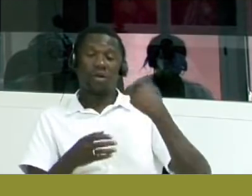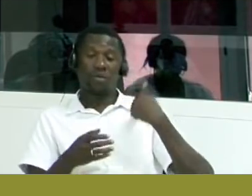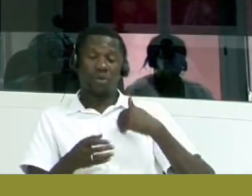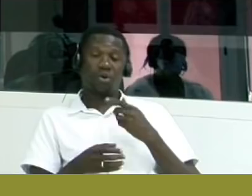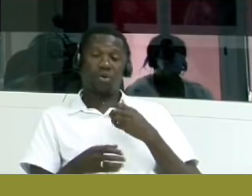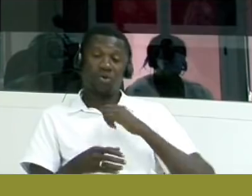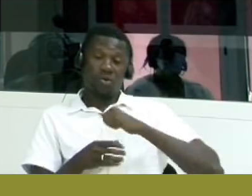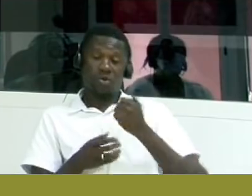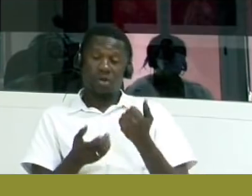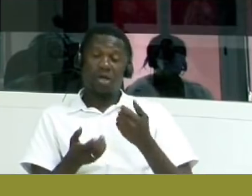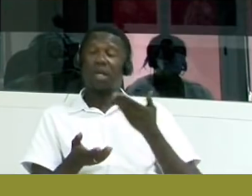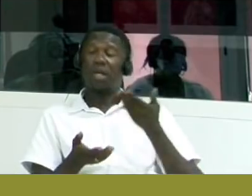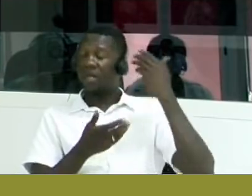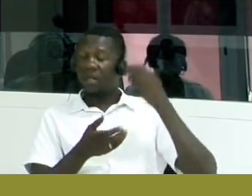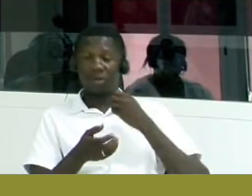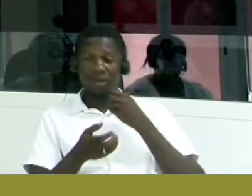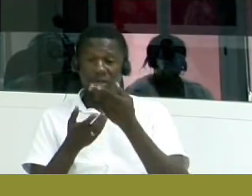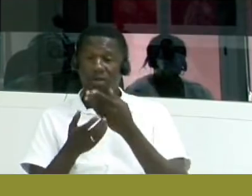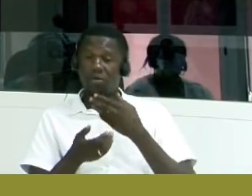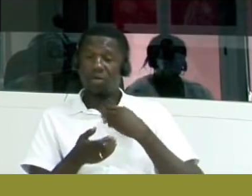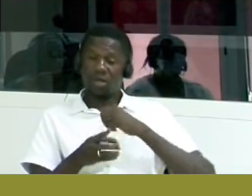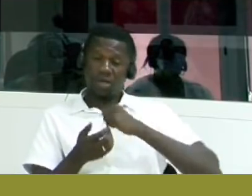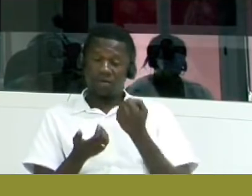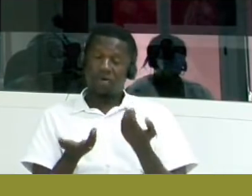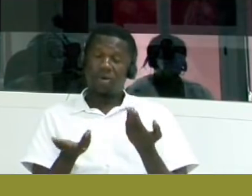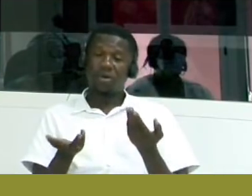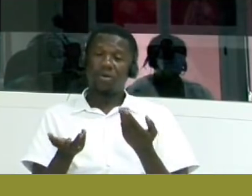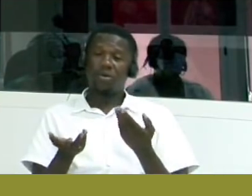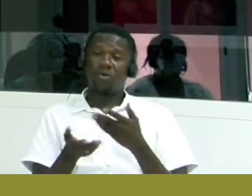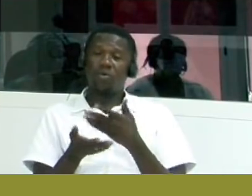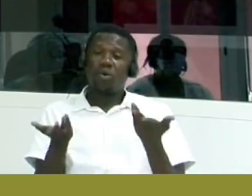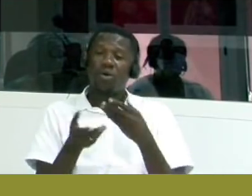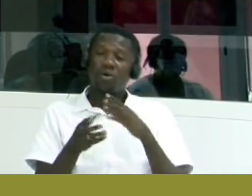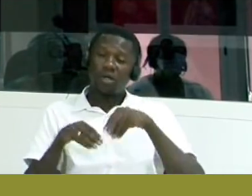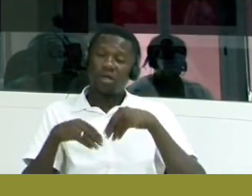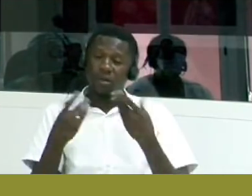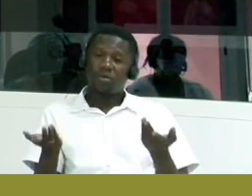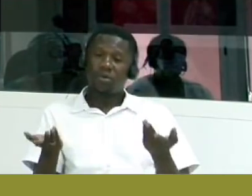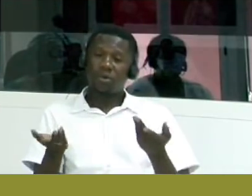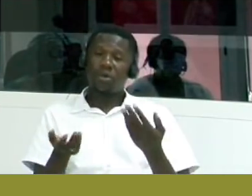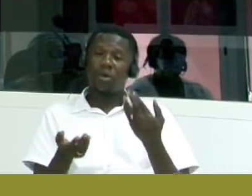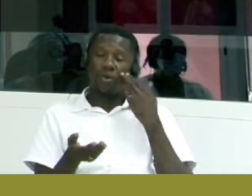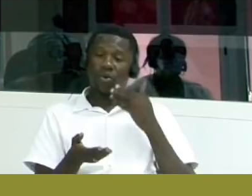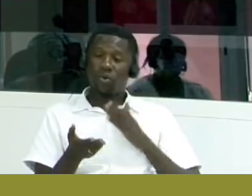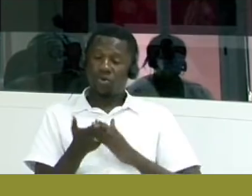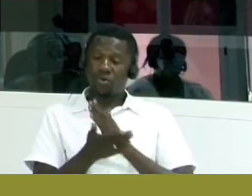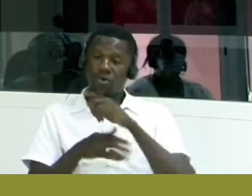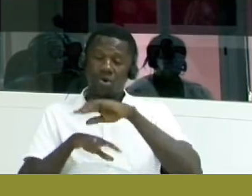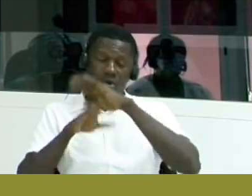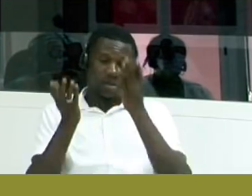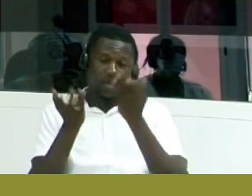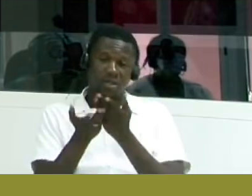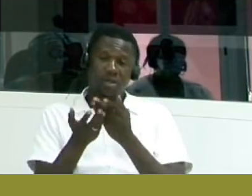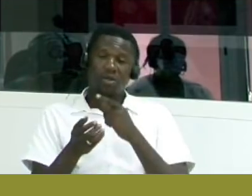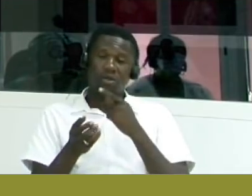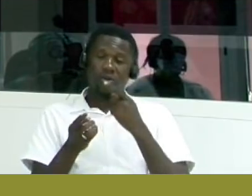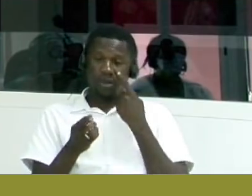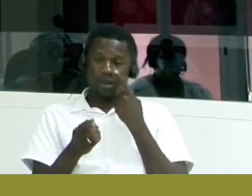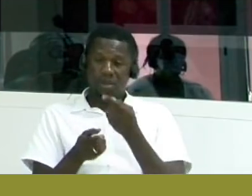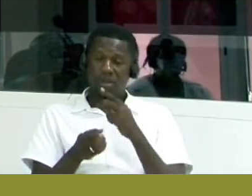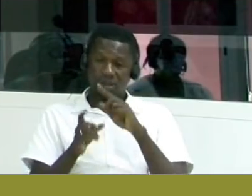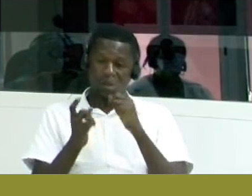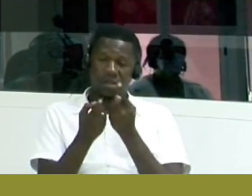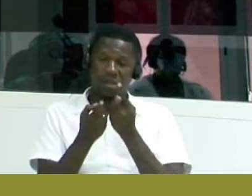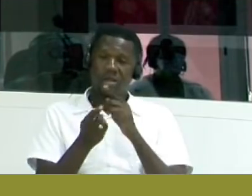refuse? Come on. So when you go through all this, and then you see things are changing,